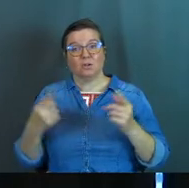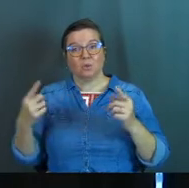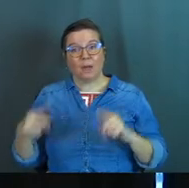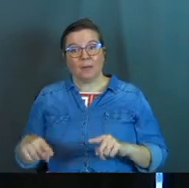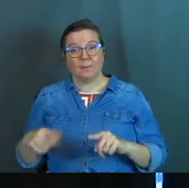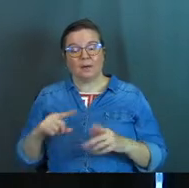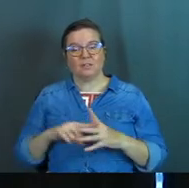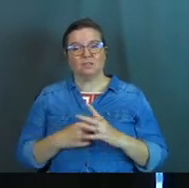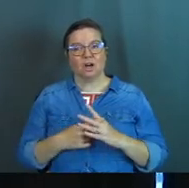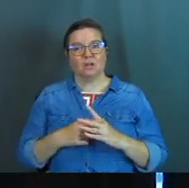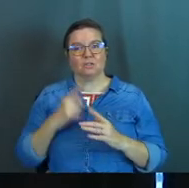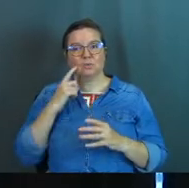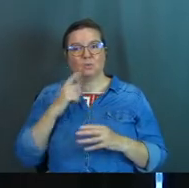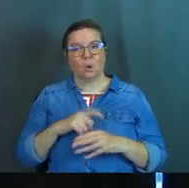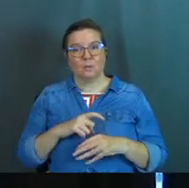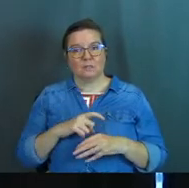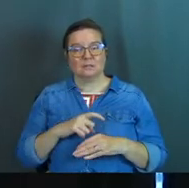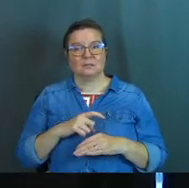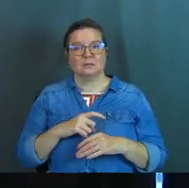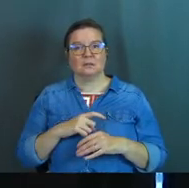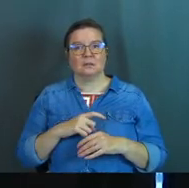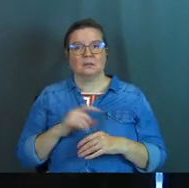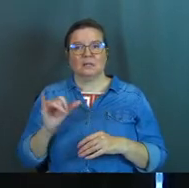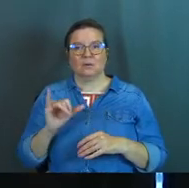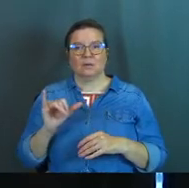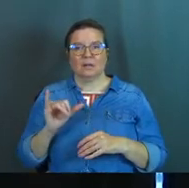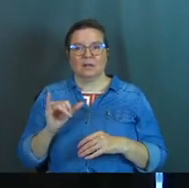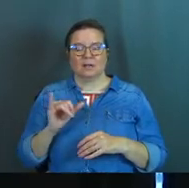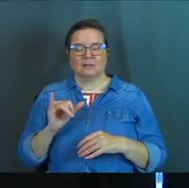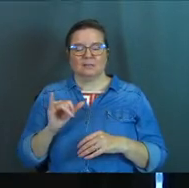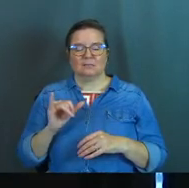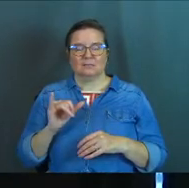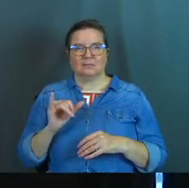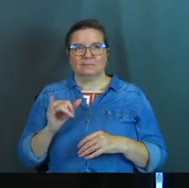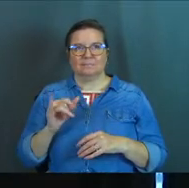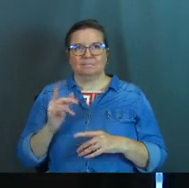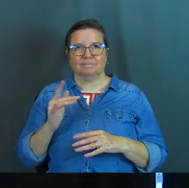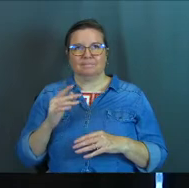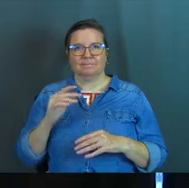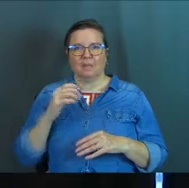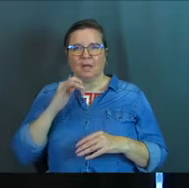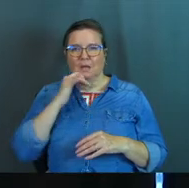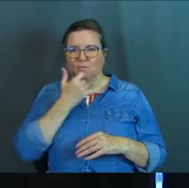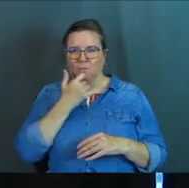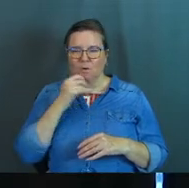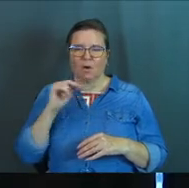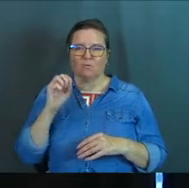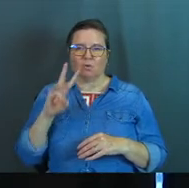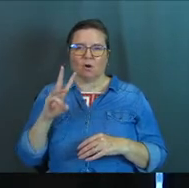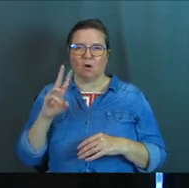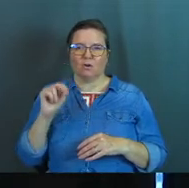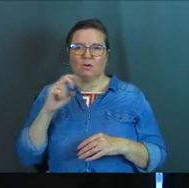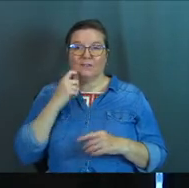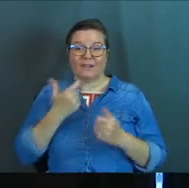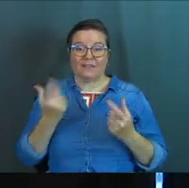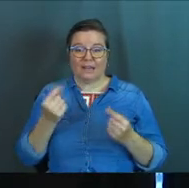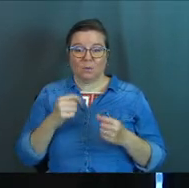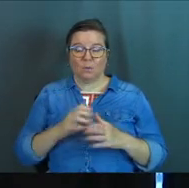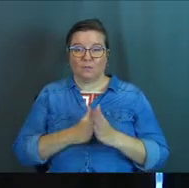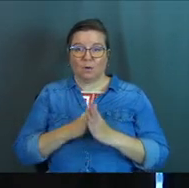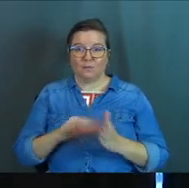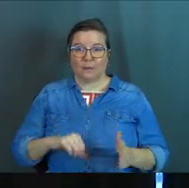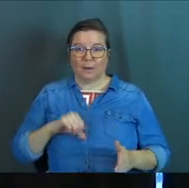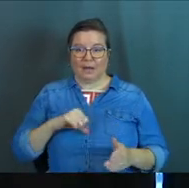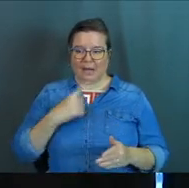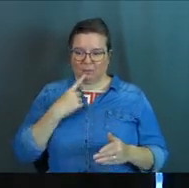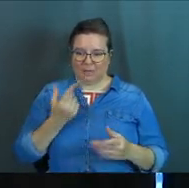is I started to notice, it was like a raw nerve in my life. Everything that I did was motivated by pride. And I would say